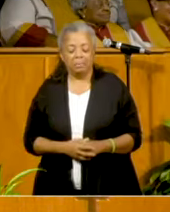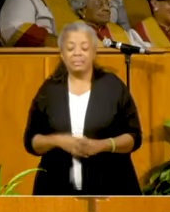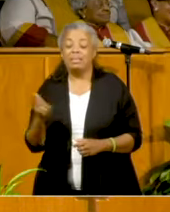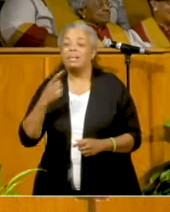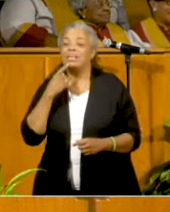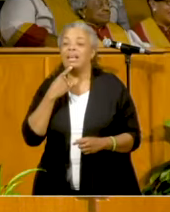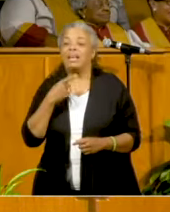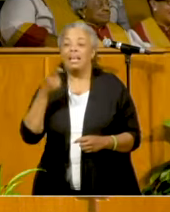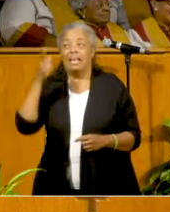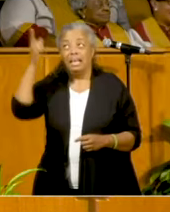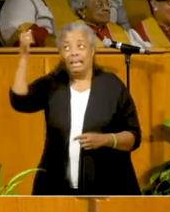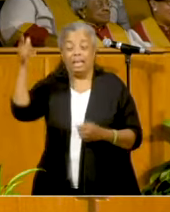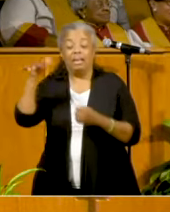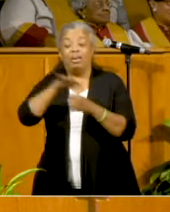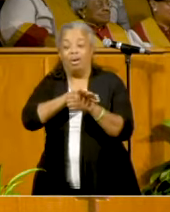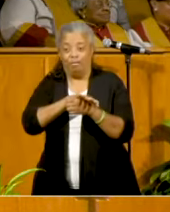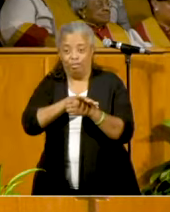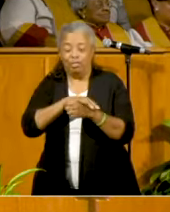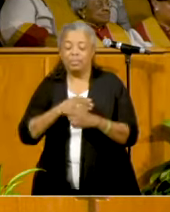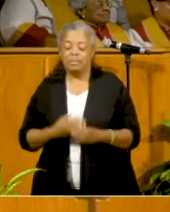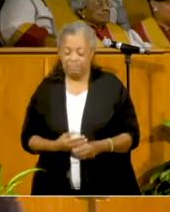Somebody say, he covers.